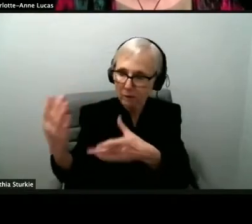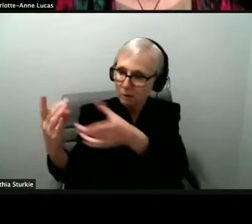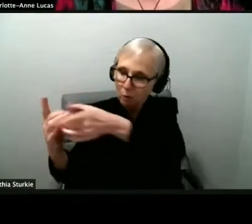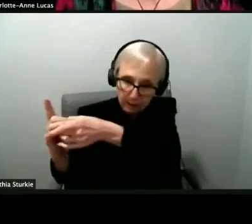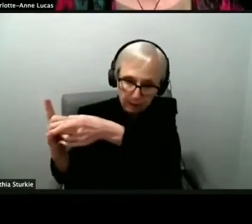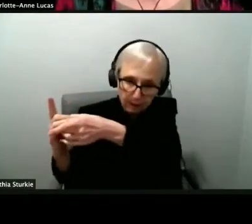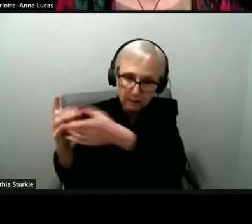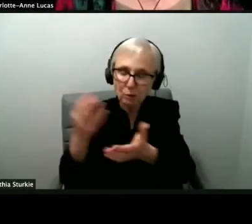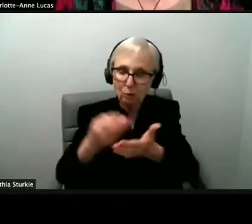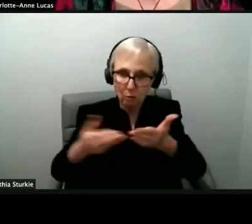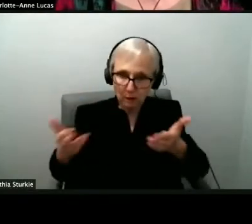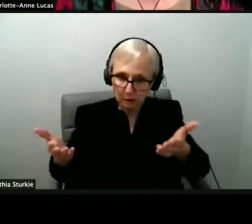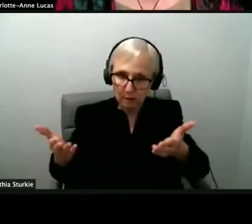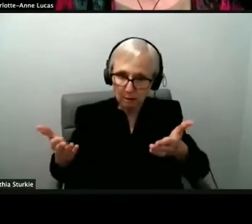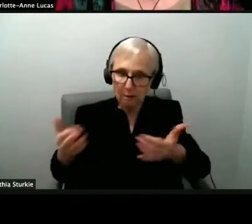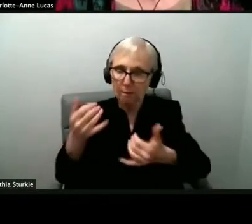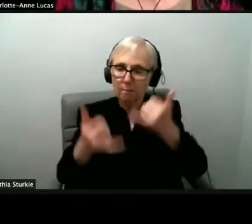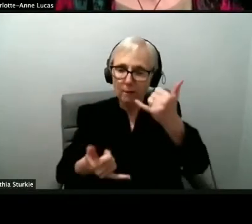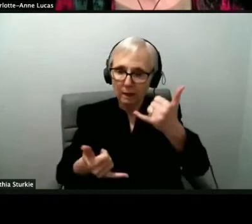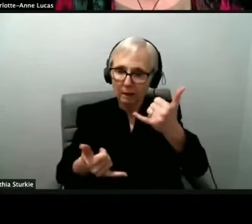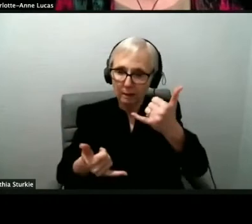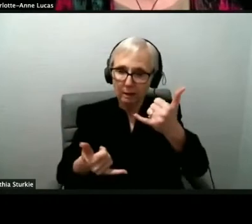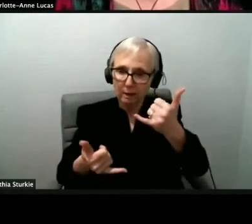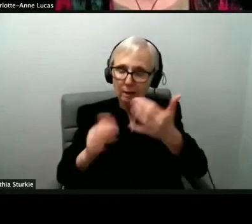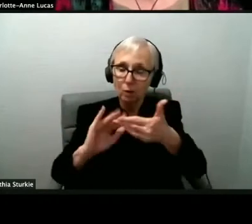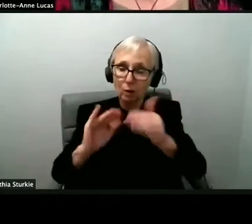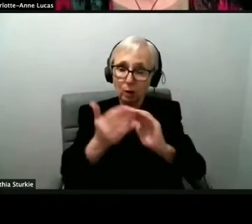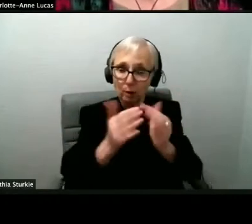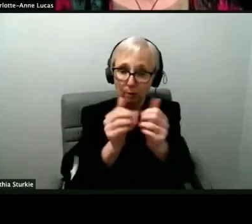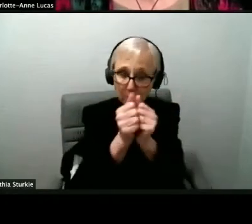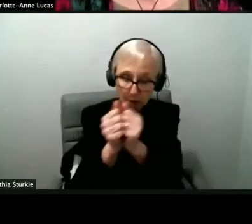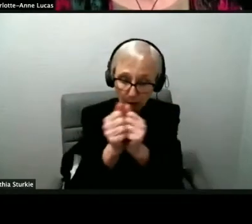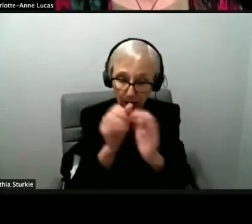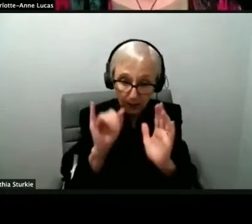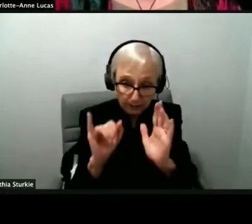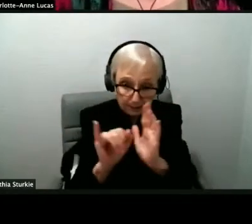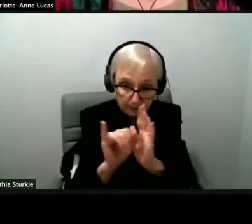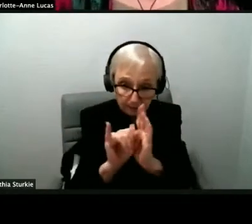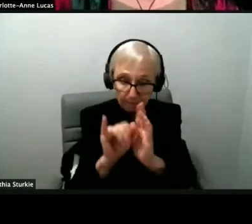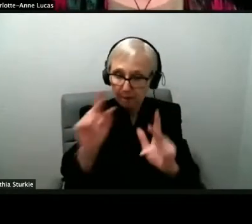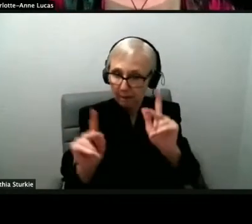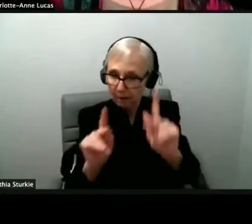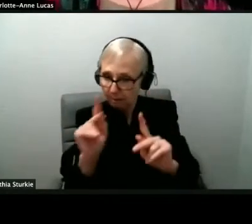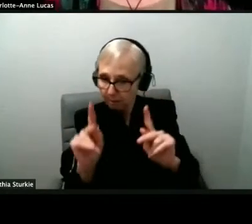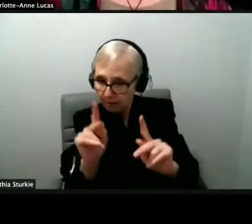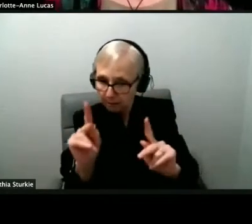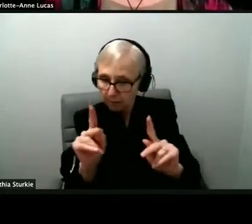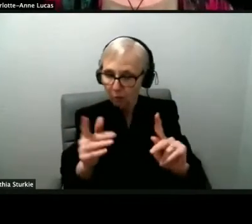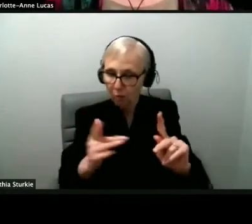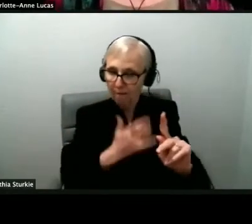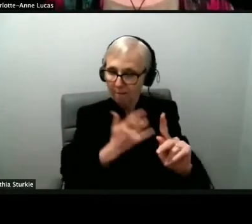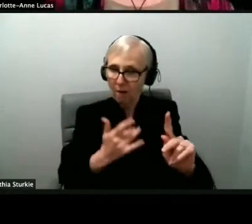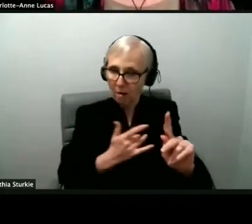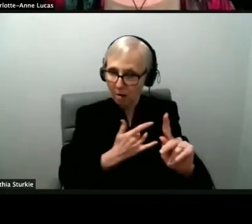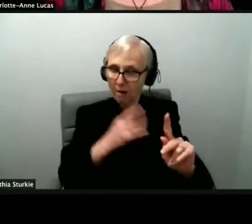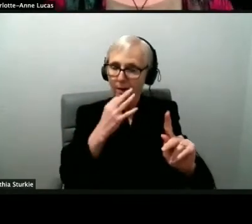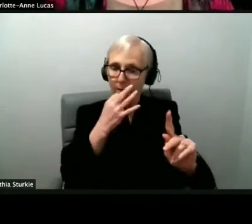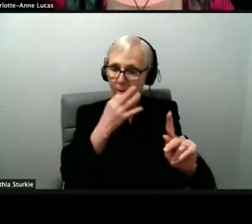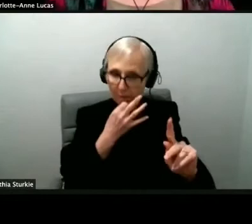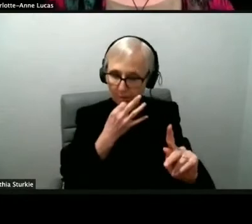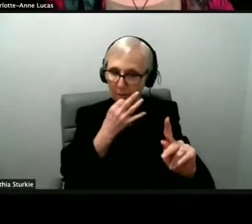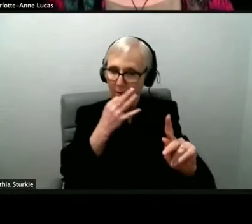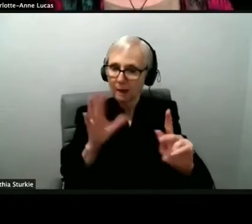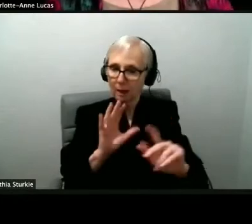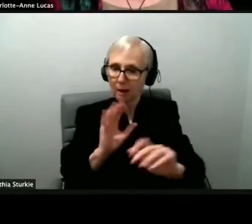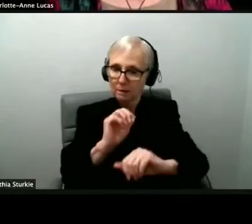those resources. And then finally, the community comes together. We identify the people that have a heart for this, that are the experts for this, and we